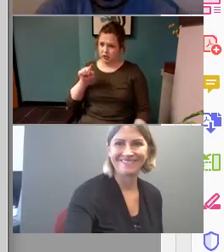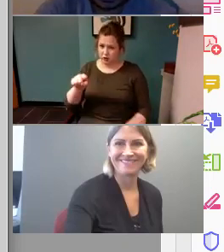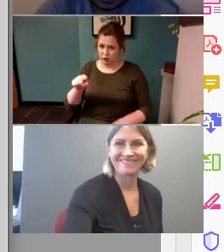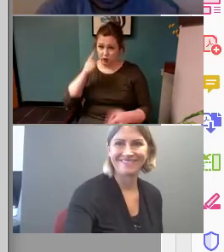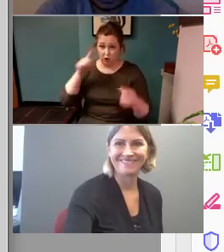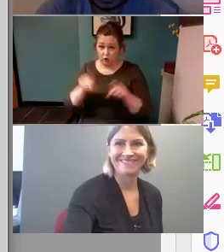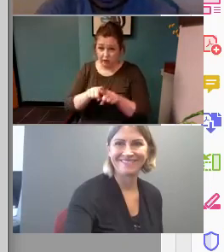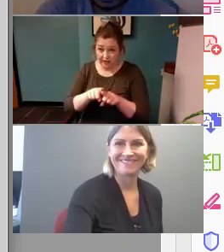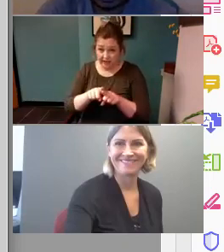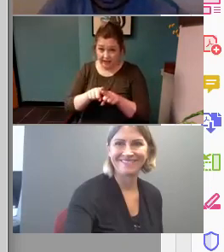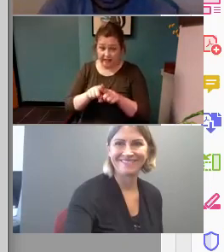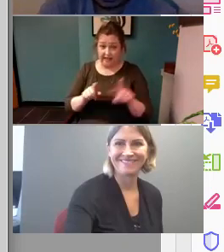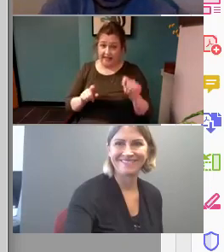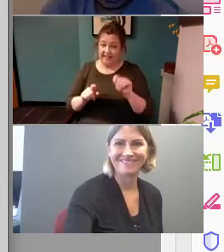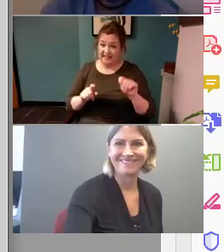n